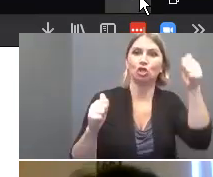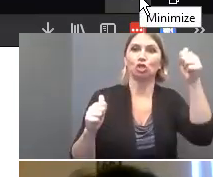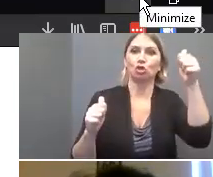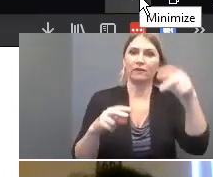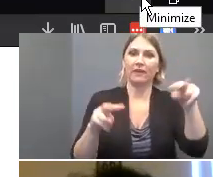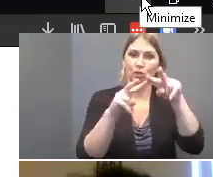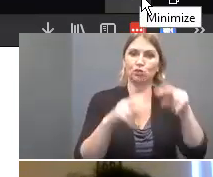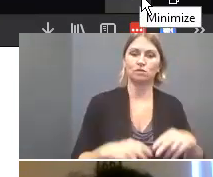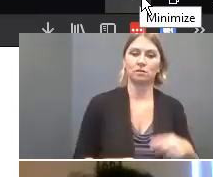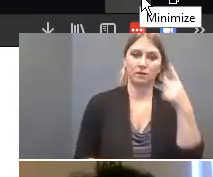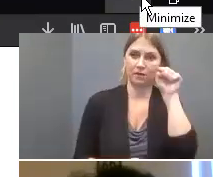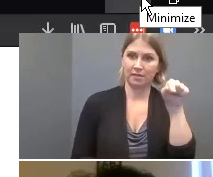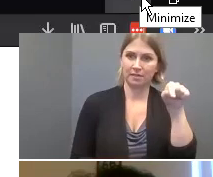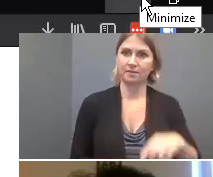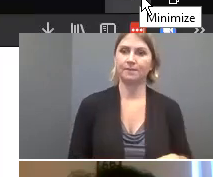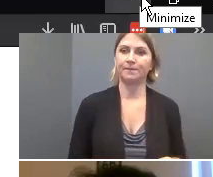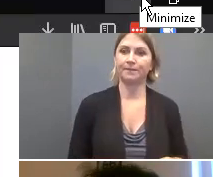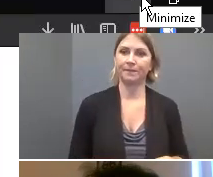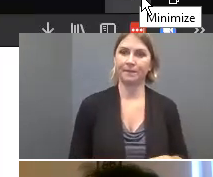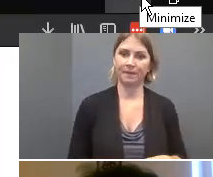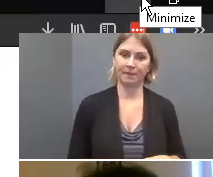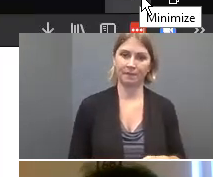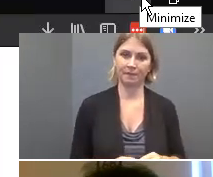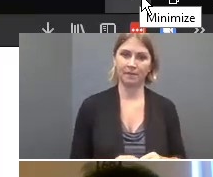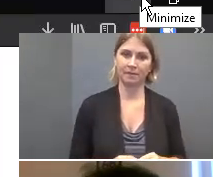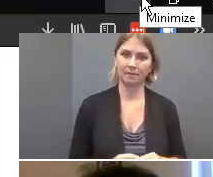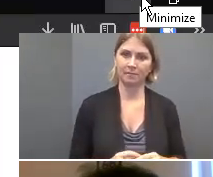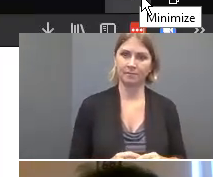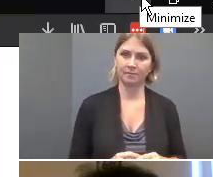that make sense? Yaswanti and Mohammed?